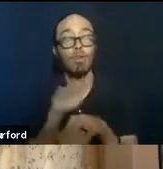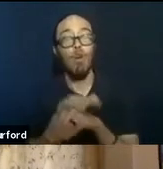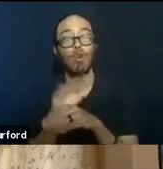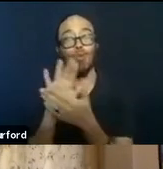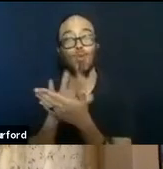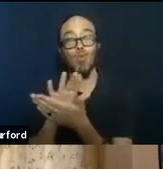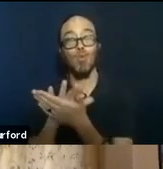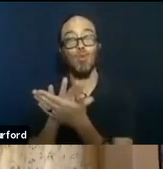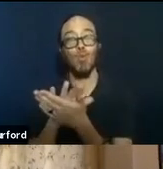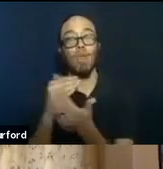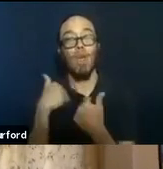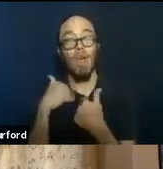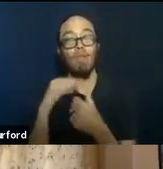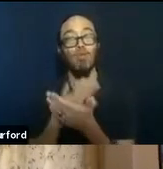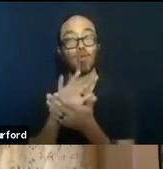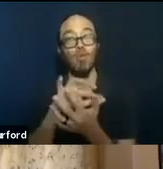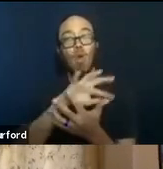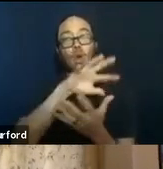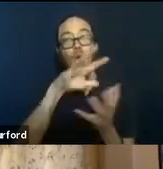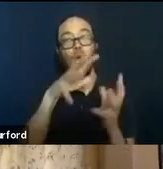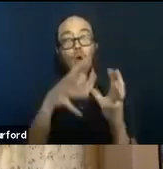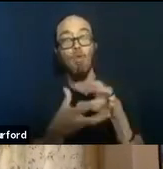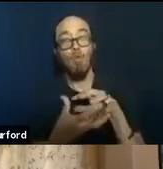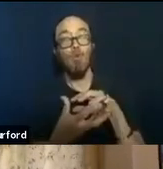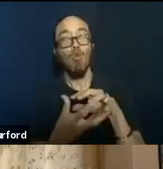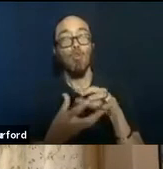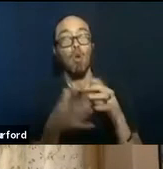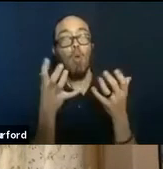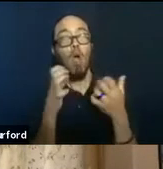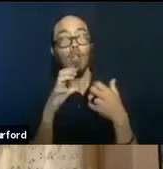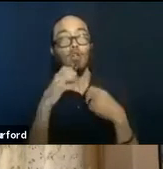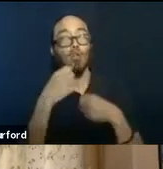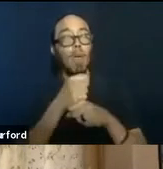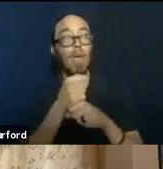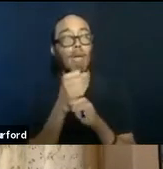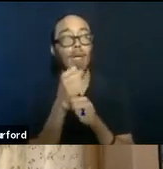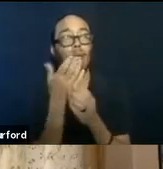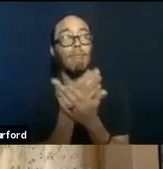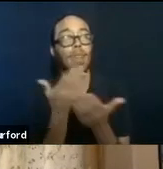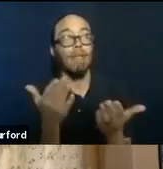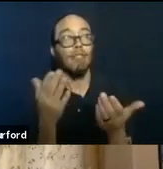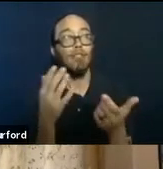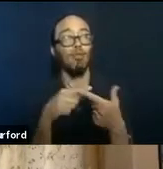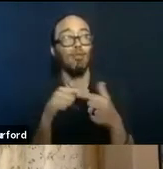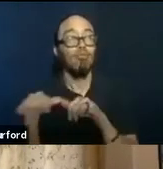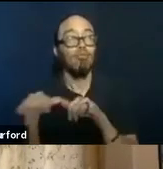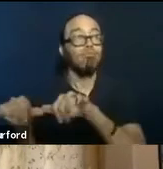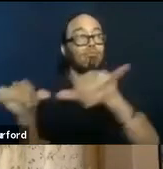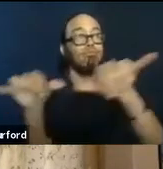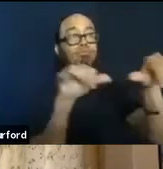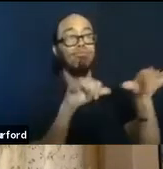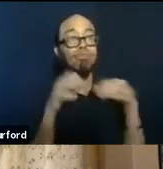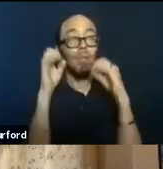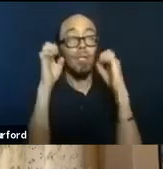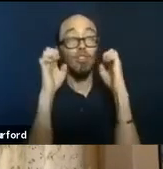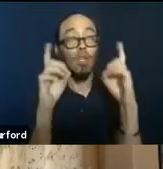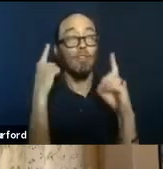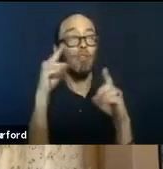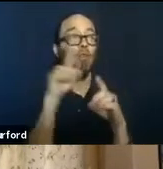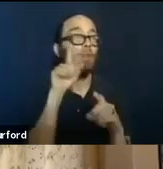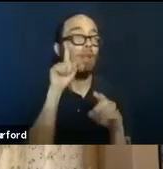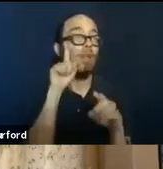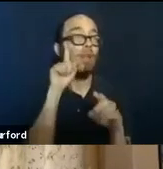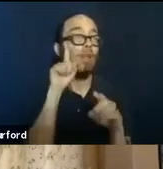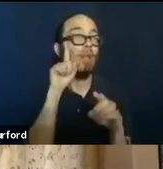schools around the world who want to create content so we could create uniform education for deaf children who